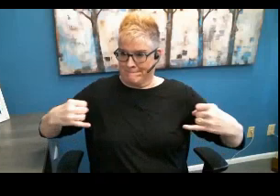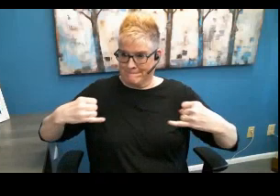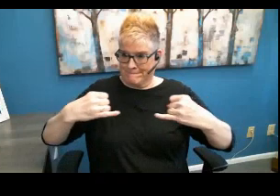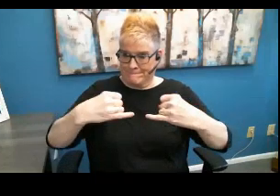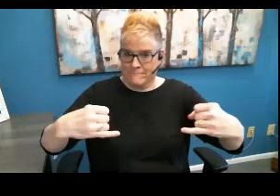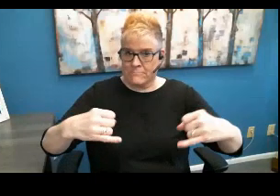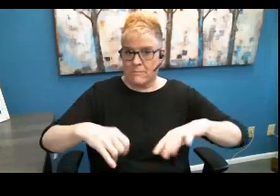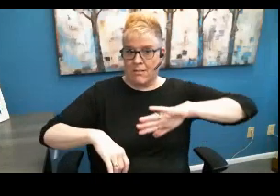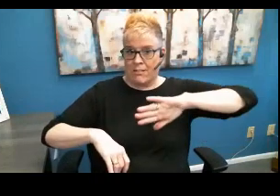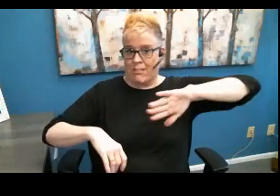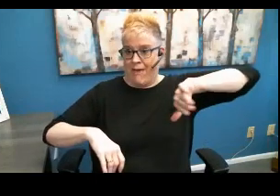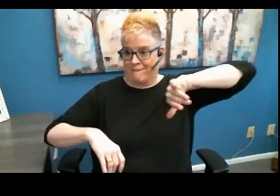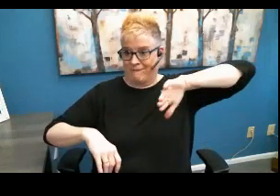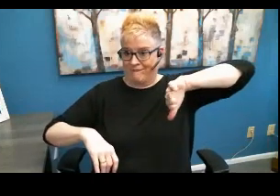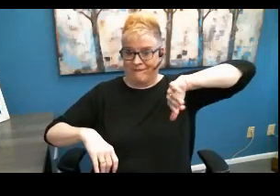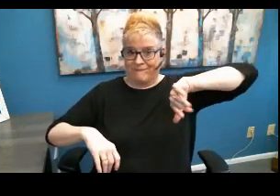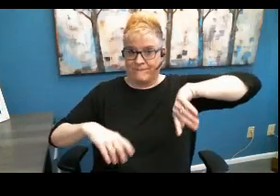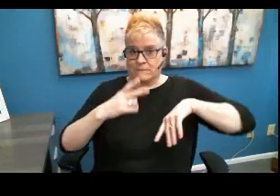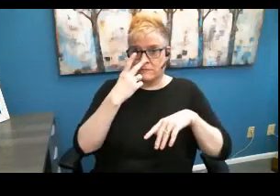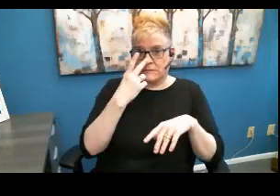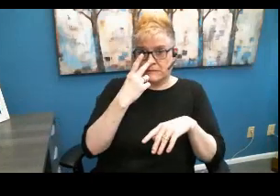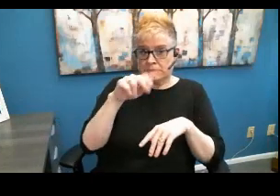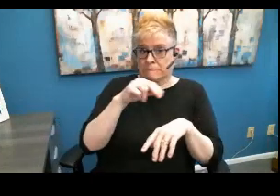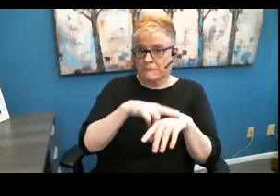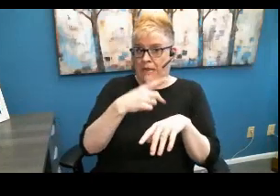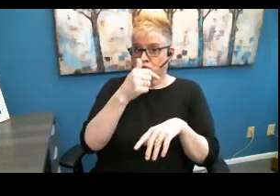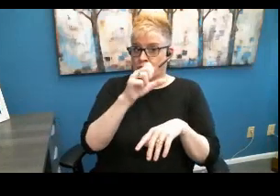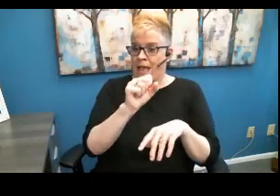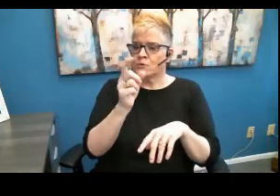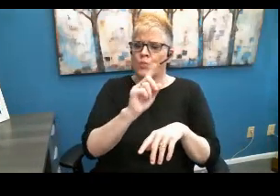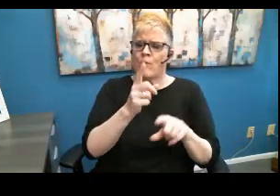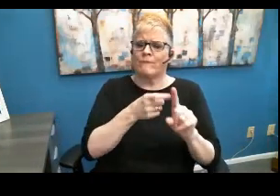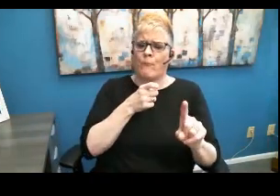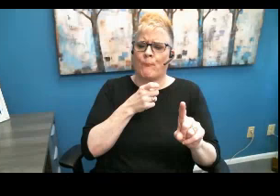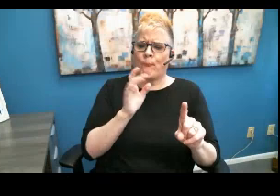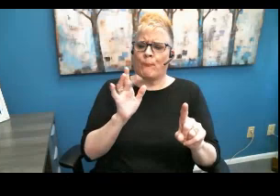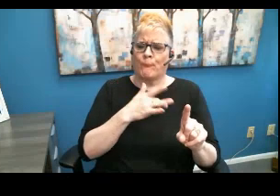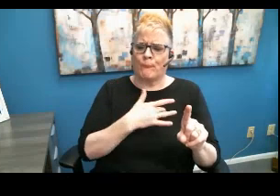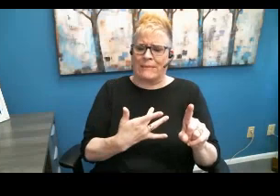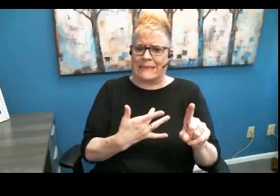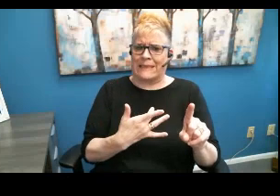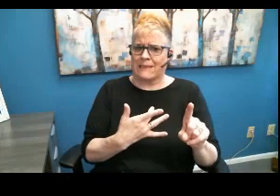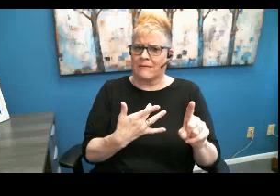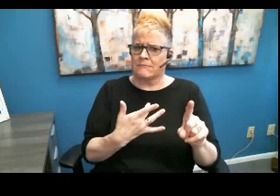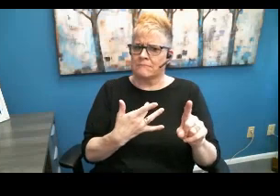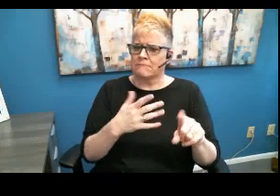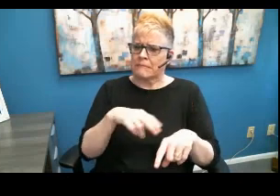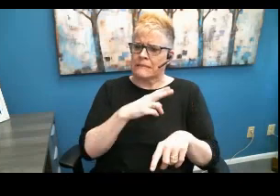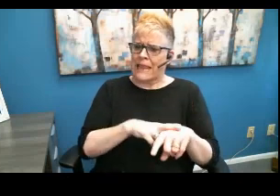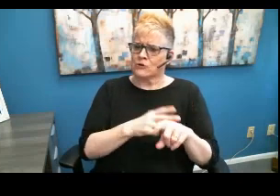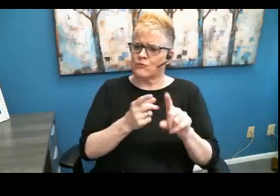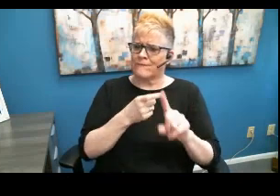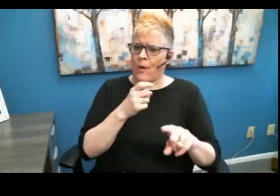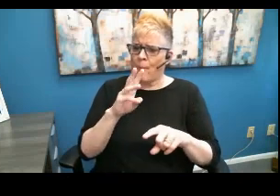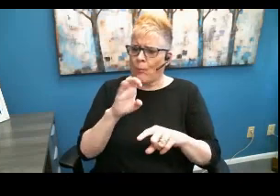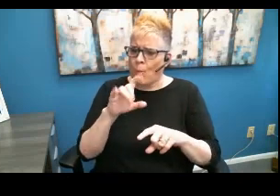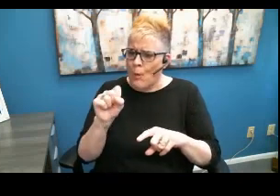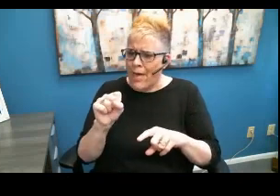on the left-hand side and we see where natural gas comes from. Typically, it's naturally derived from